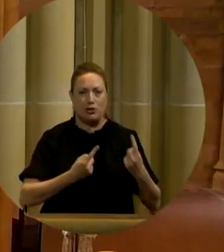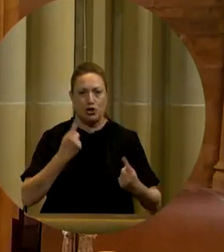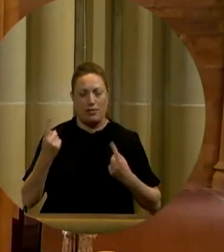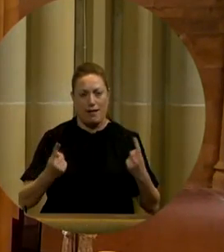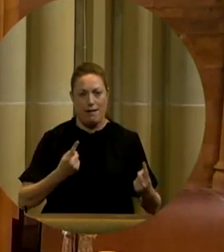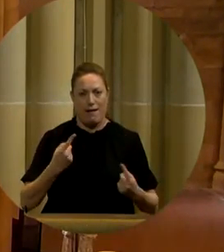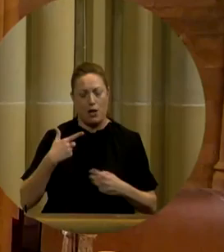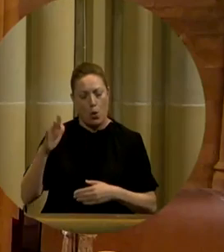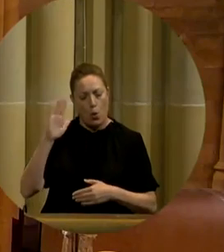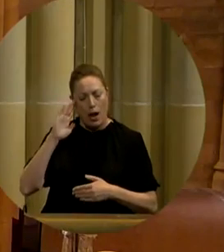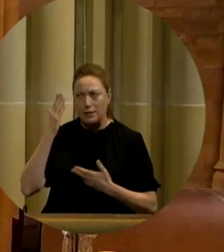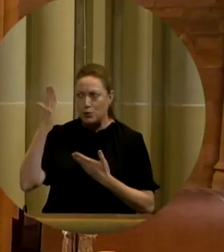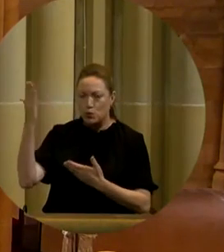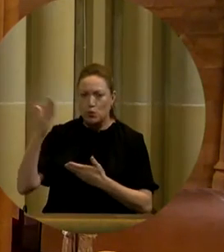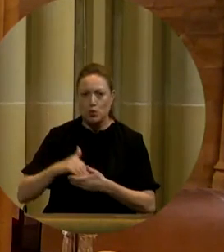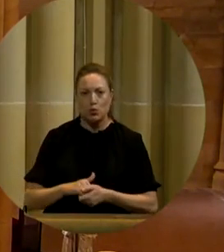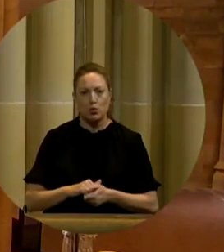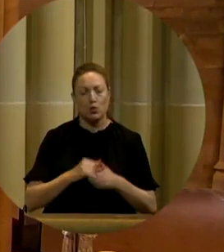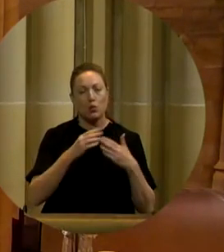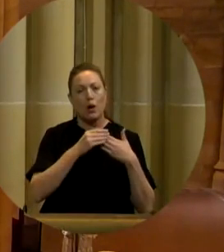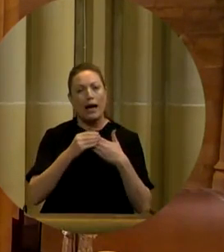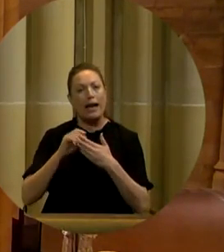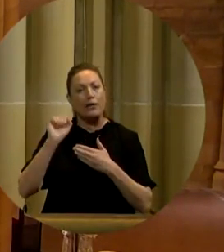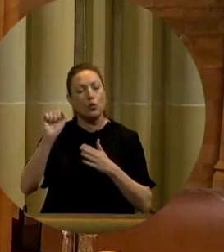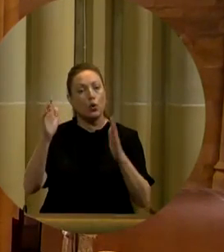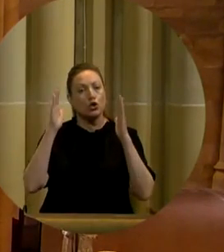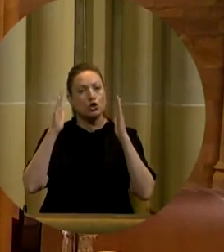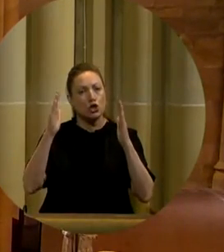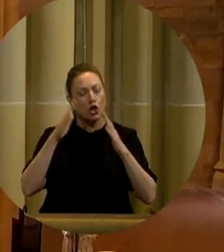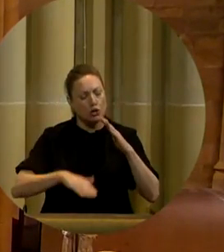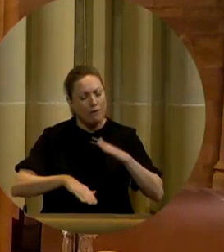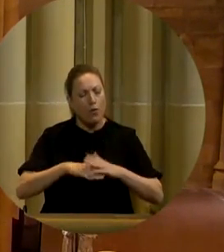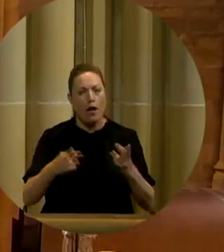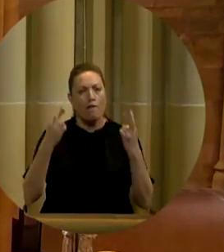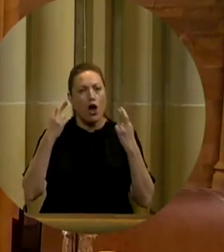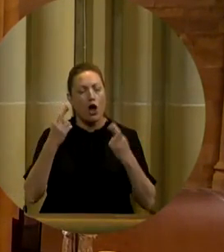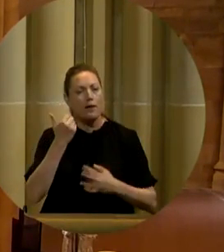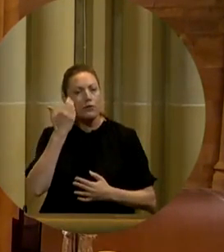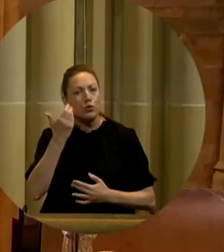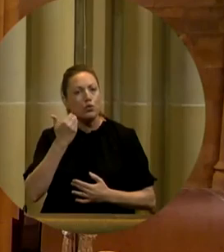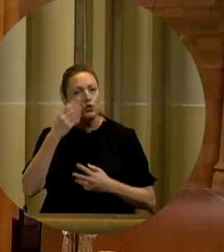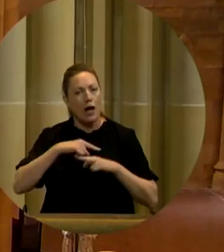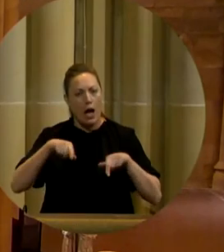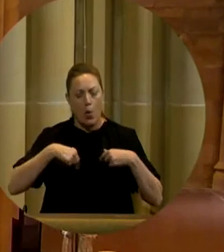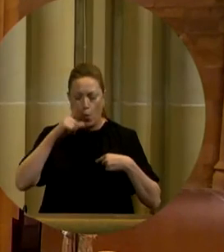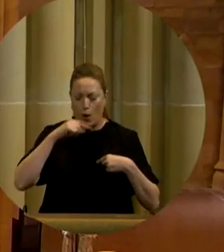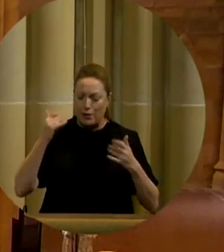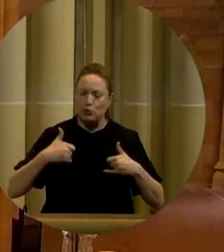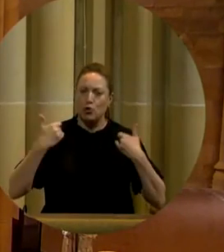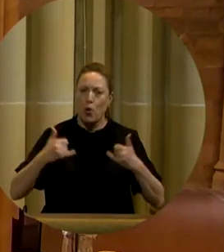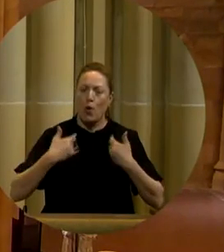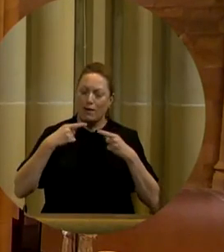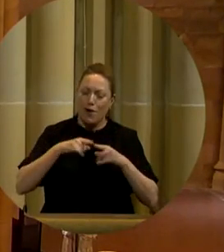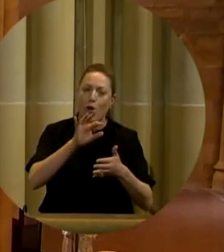saying. Lead your church into a hope-filled future that we may live the joy of the